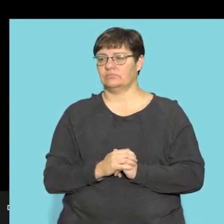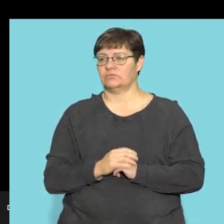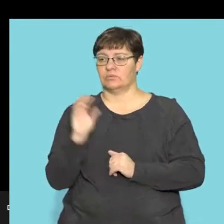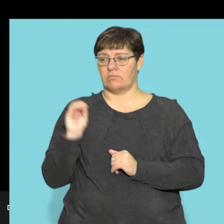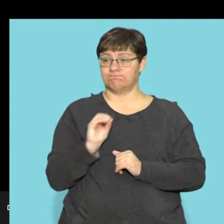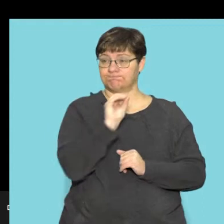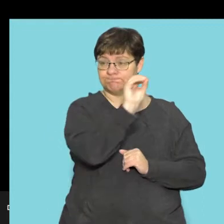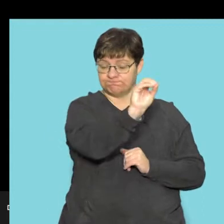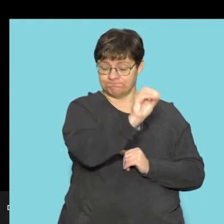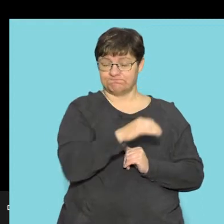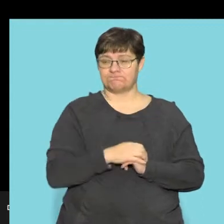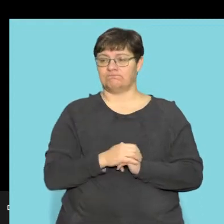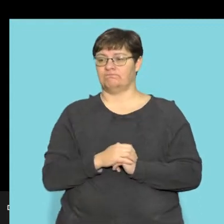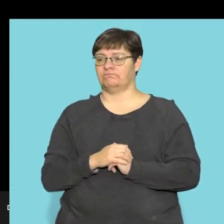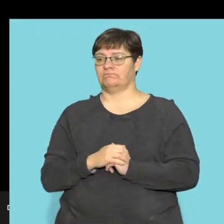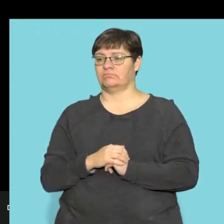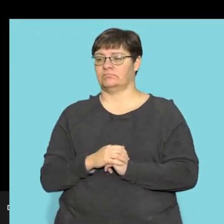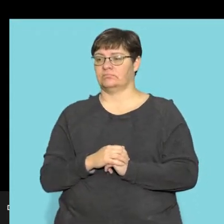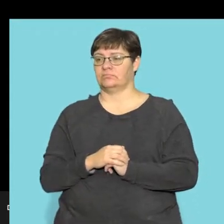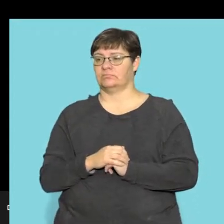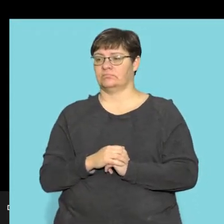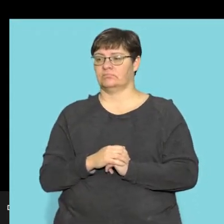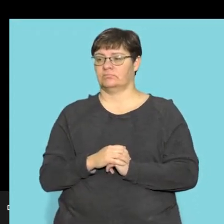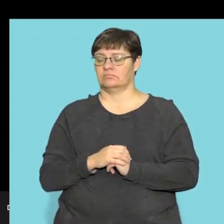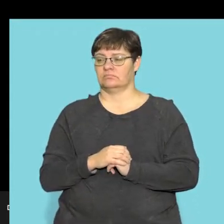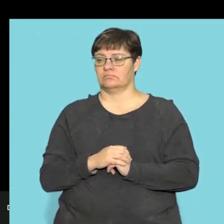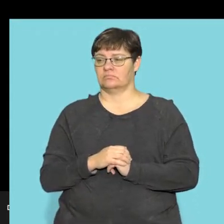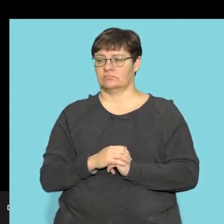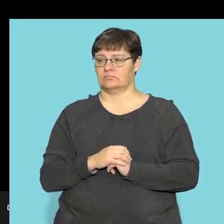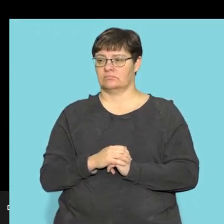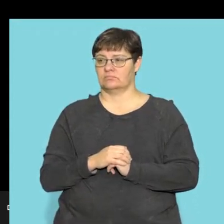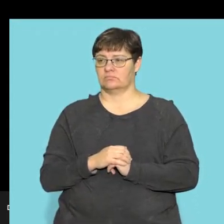calculator, I will first start with the fraction